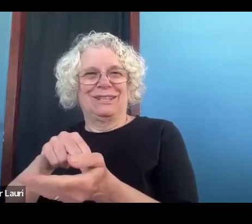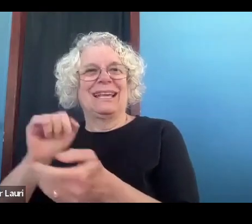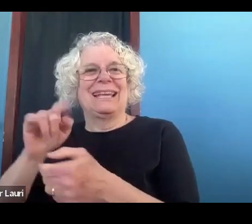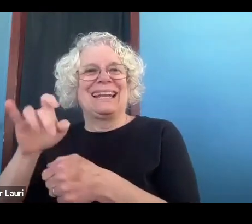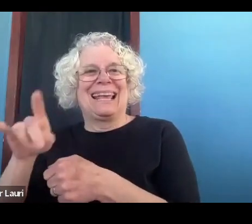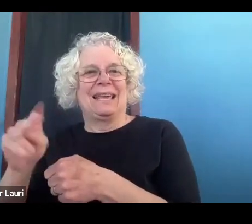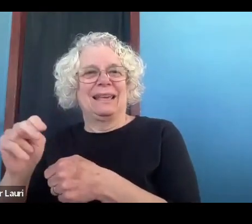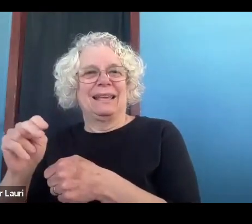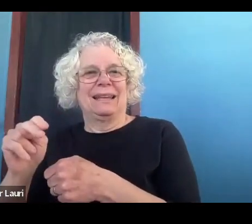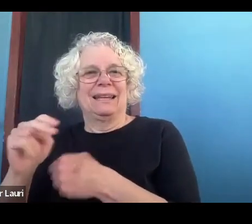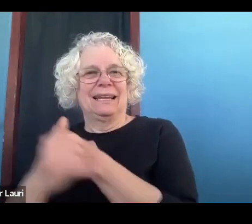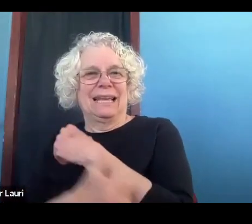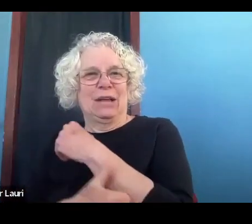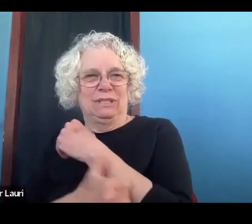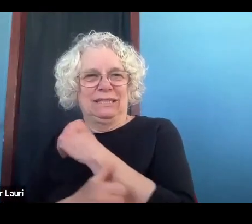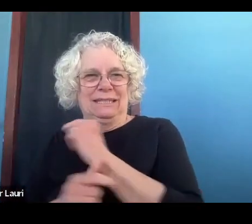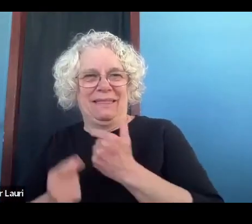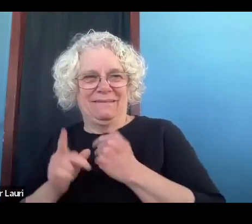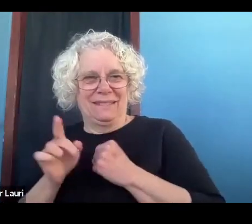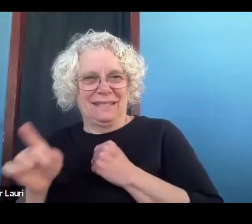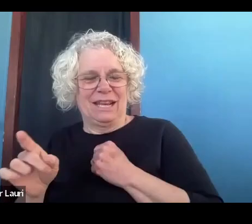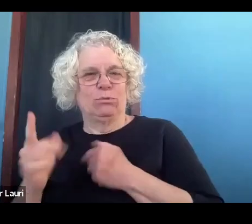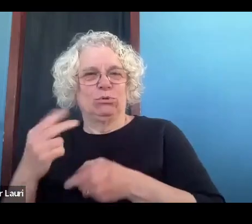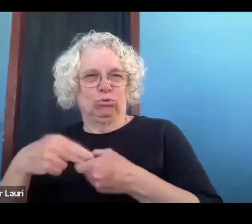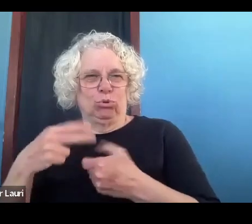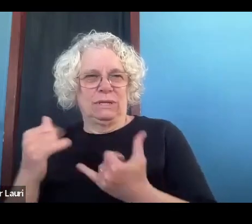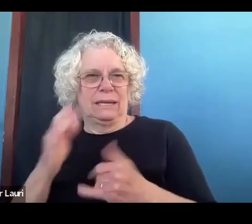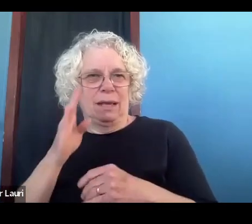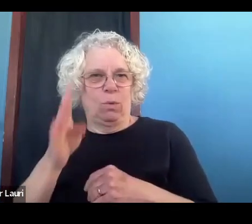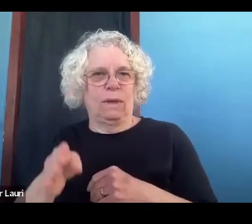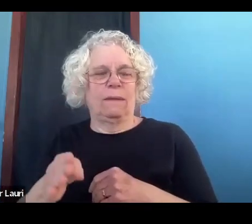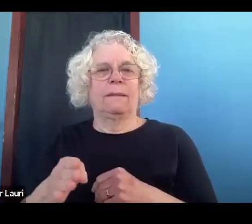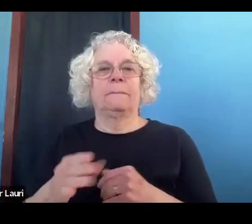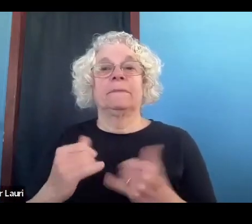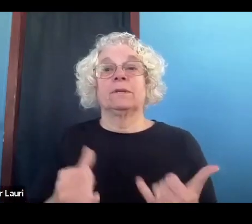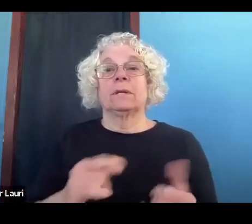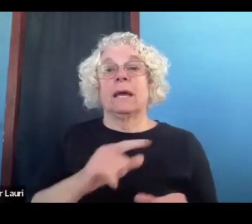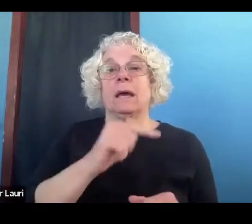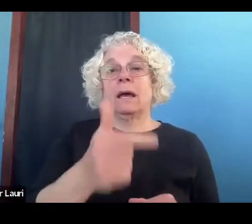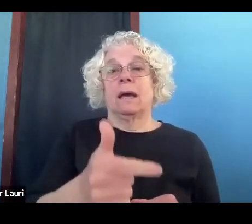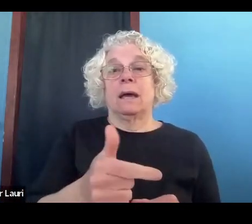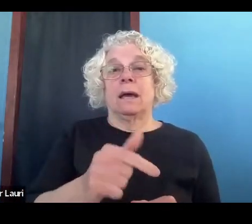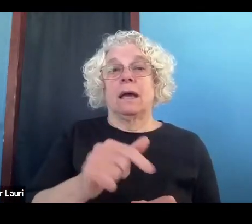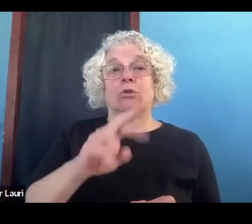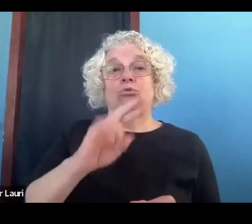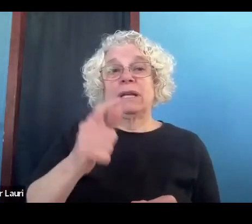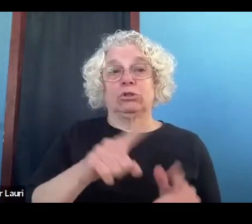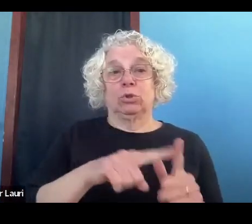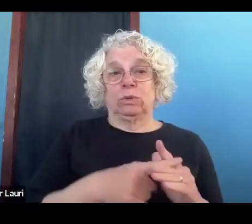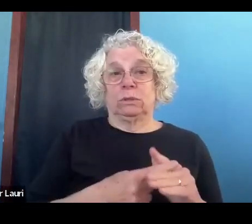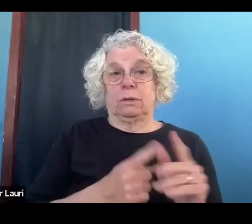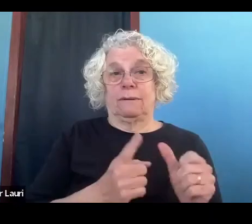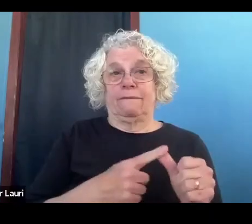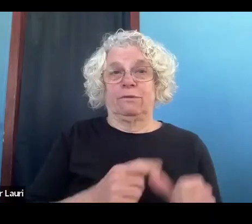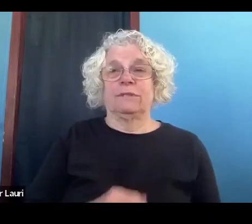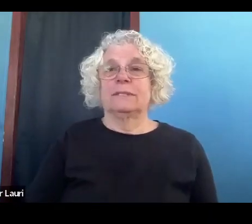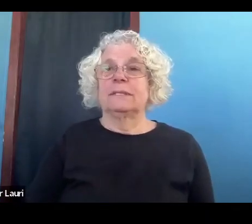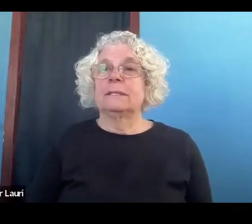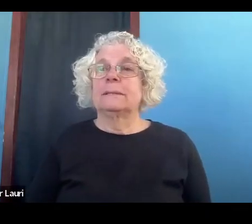friends. So thank you all for being here today. And I'm going to now turn things over to Rachel to start us off.